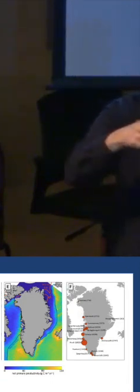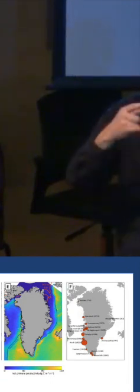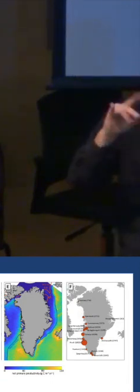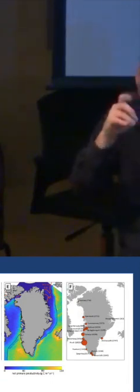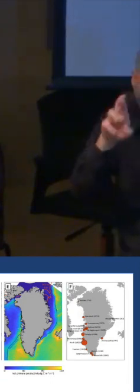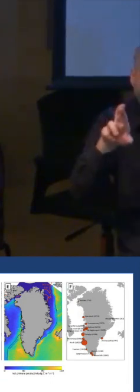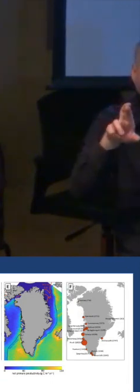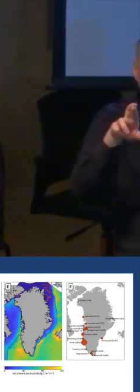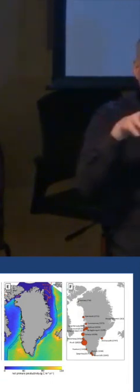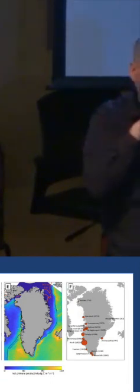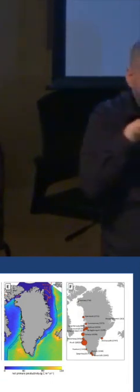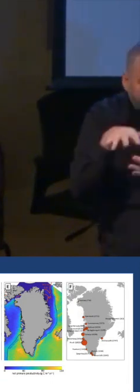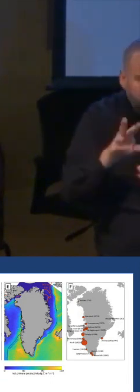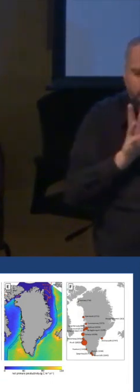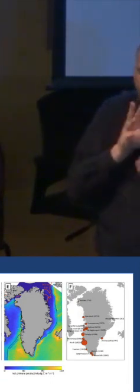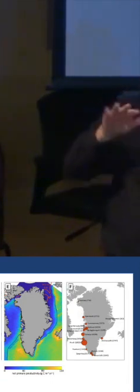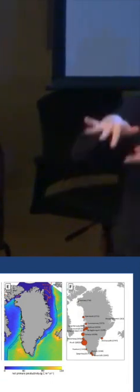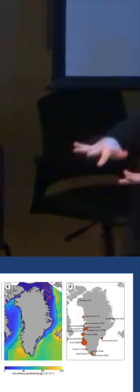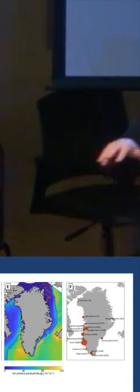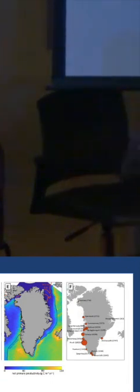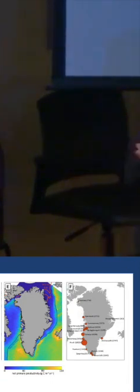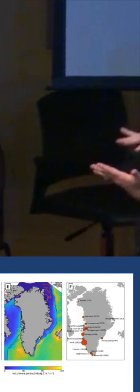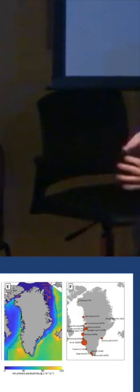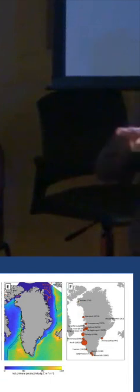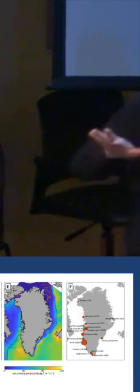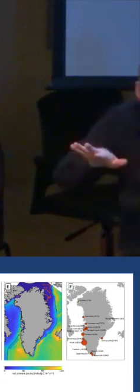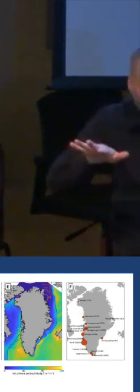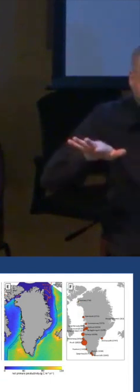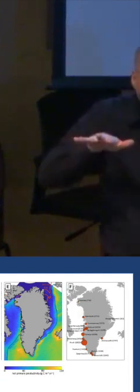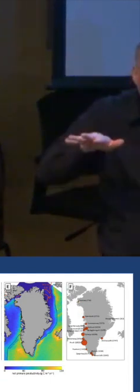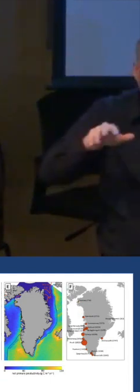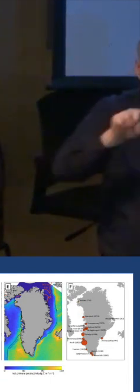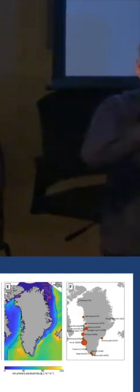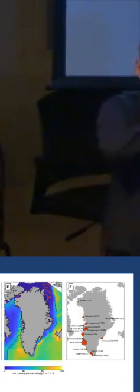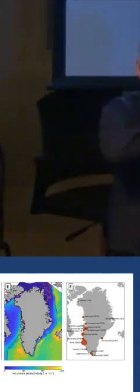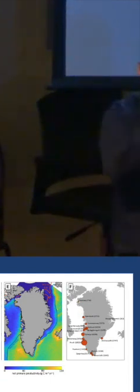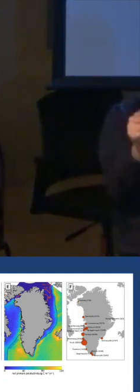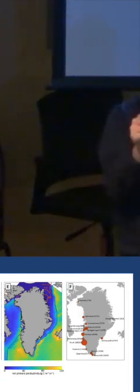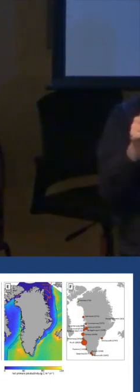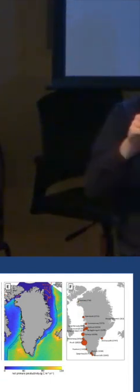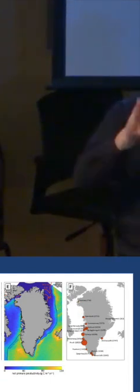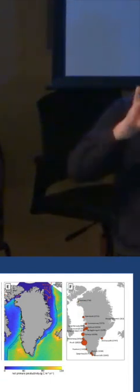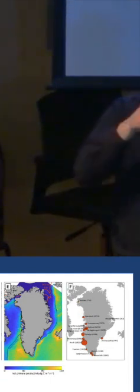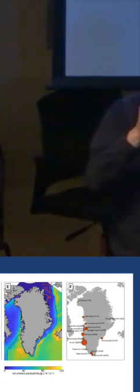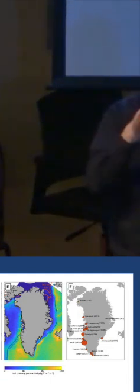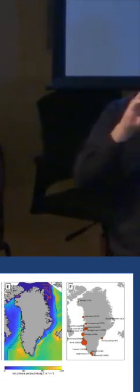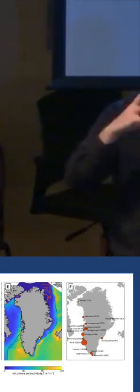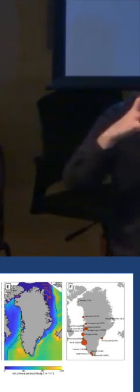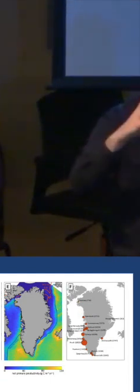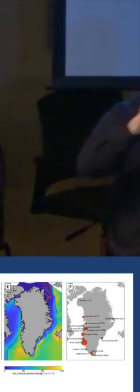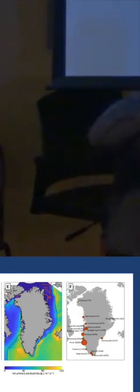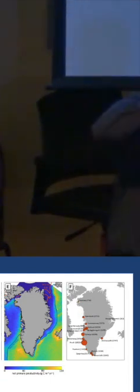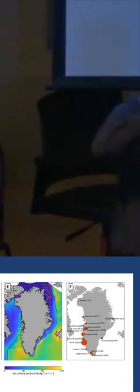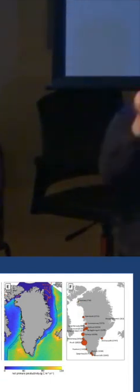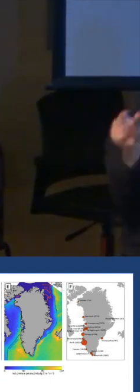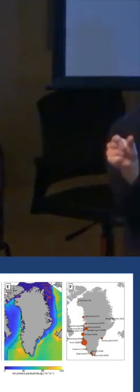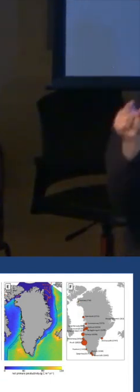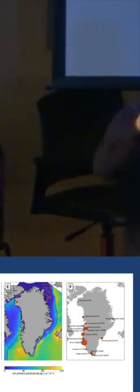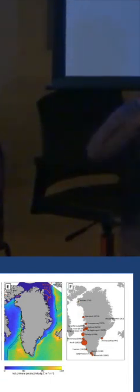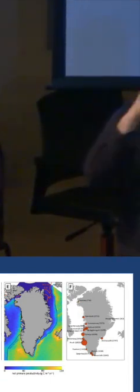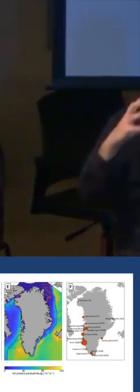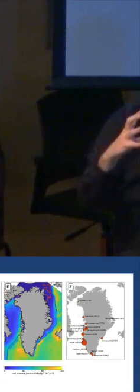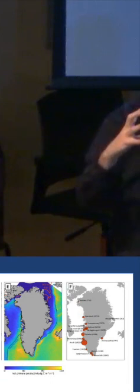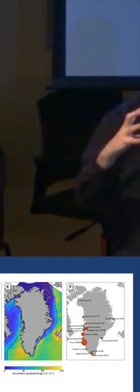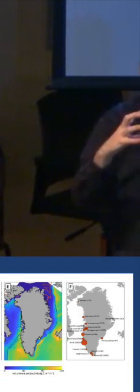the atmosphere. This is a map, many maps, ocean temperature, ice velocity. We're trying to put things